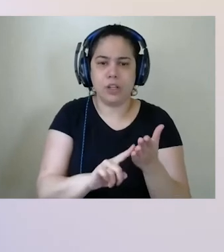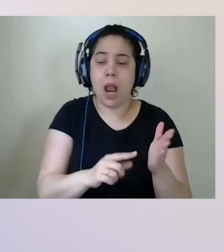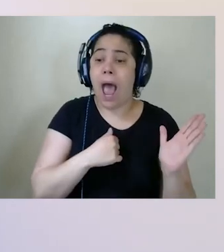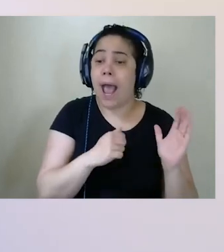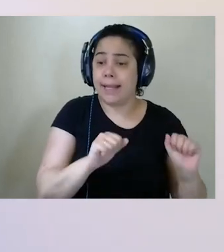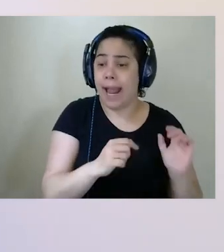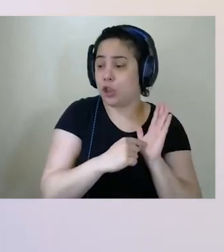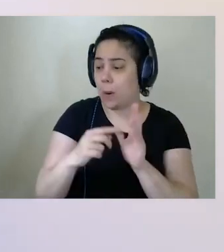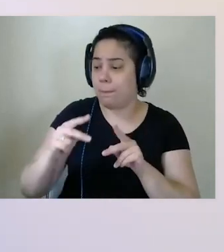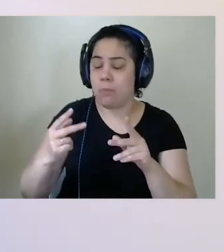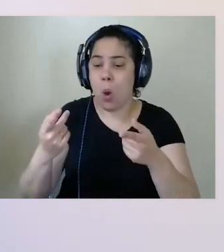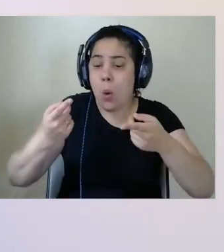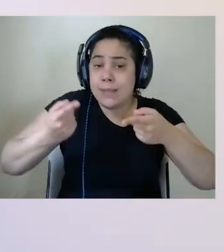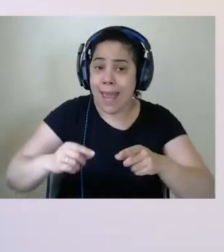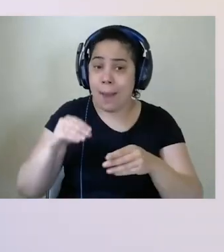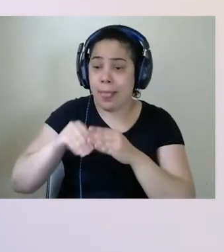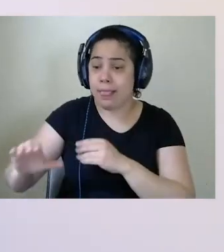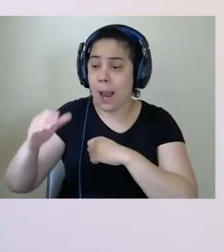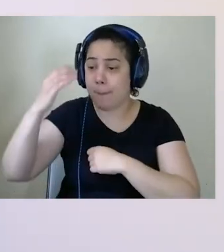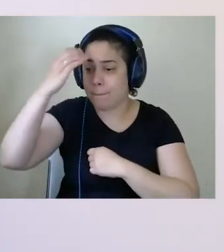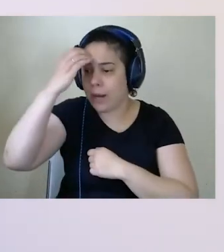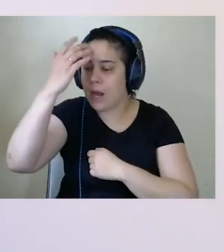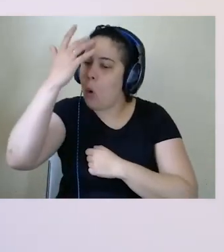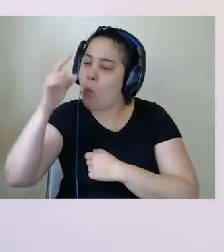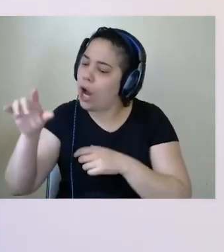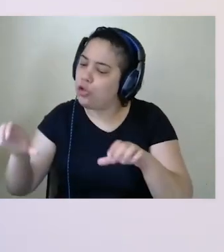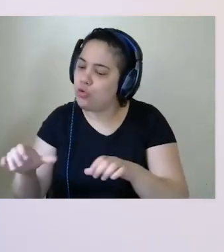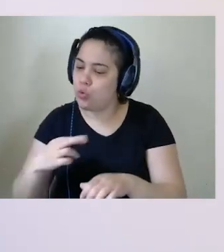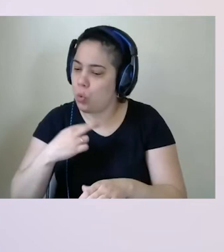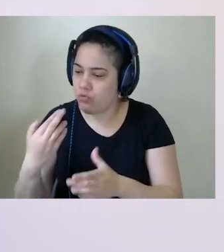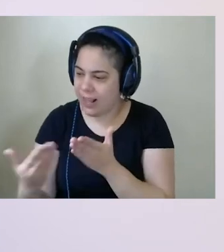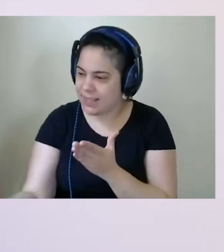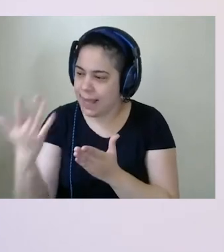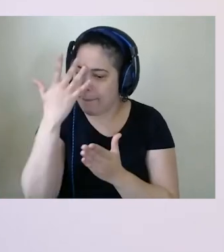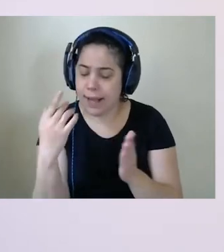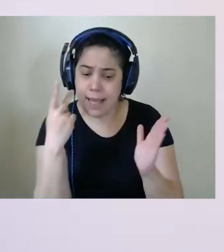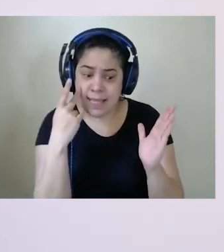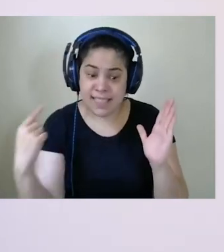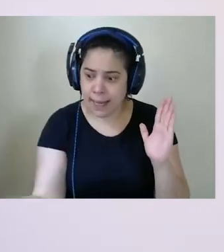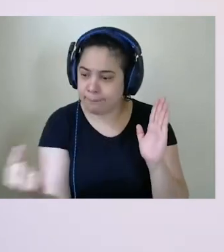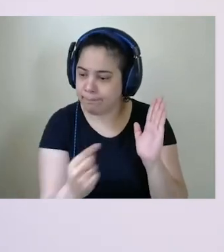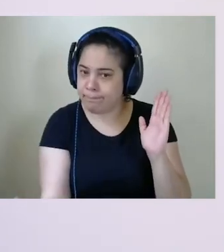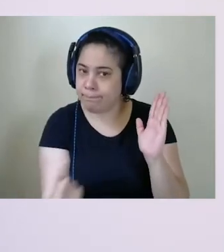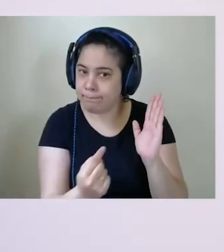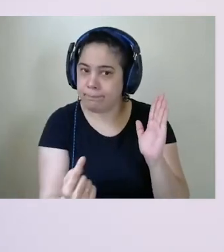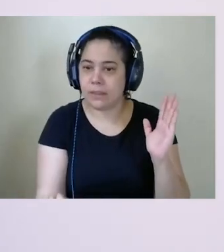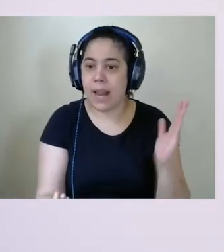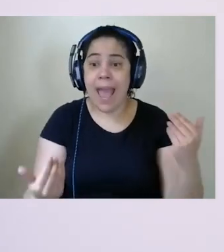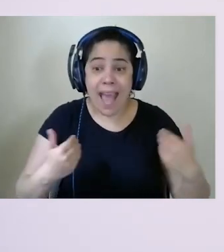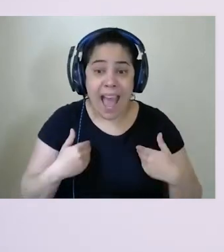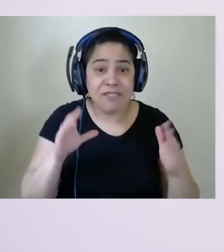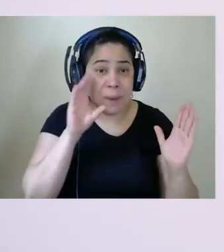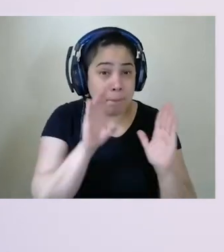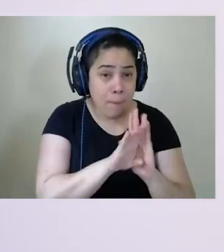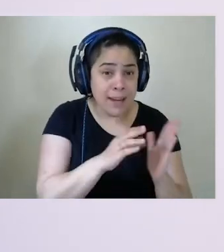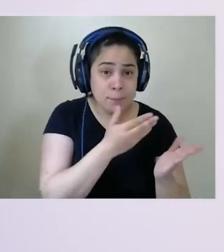brains. And why they might be engaging in that behavior. And I can share with all of you that for the vast majority of people,